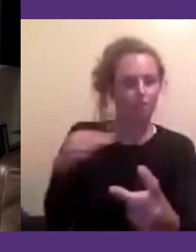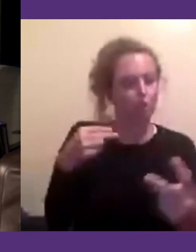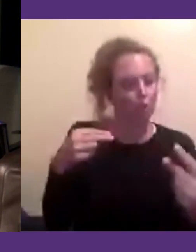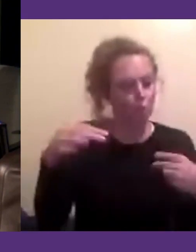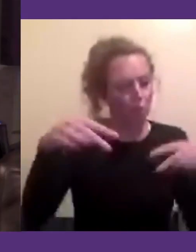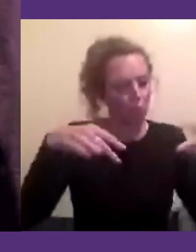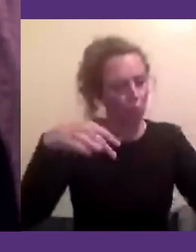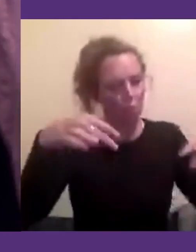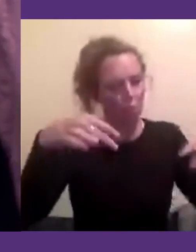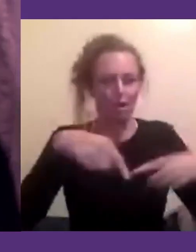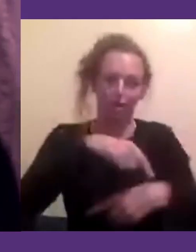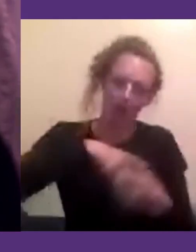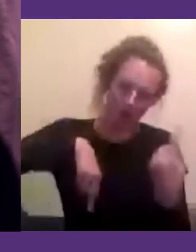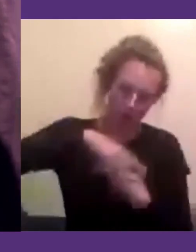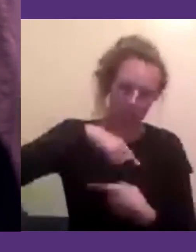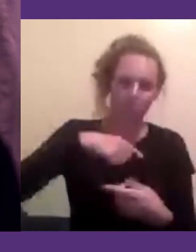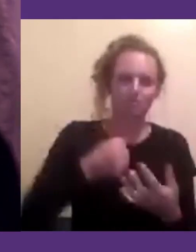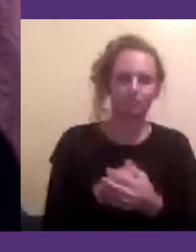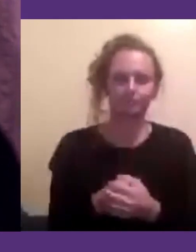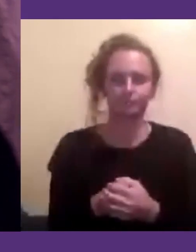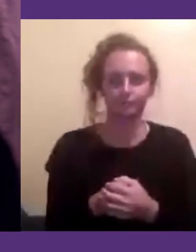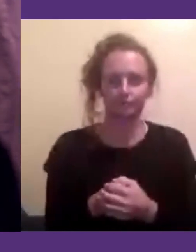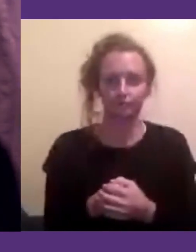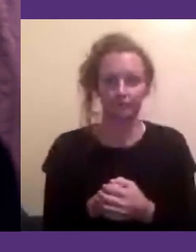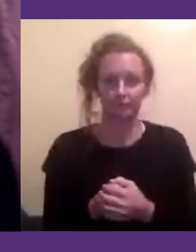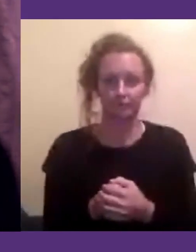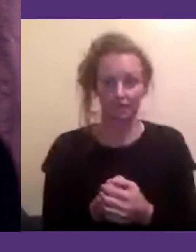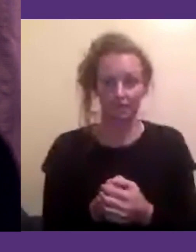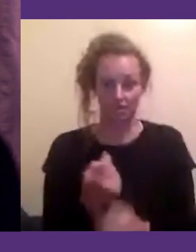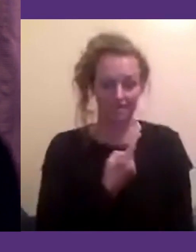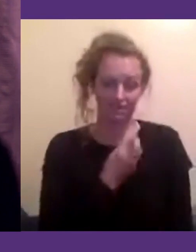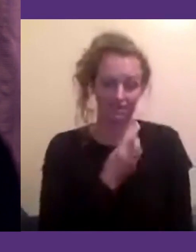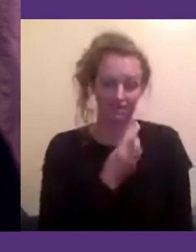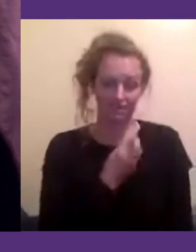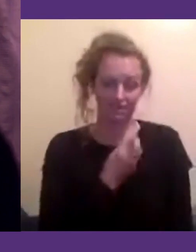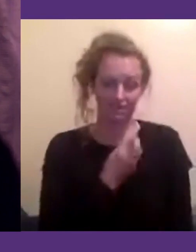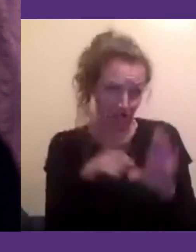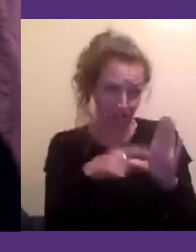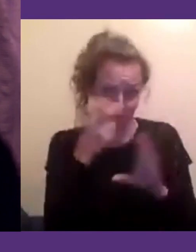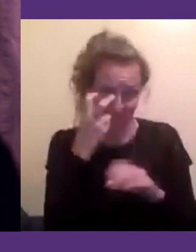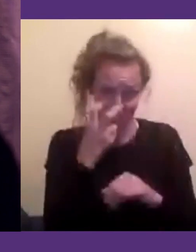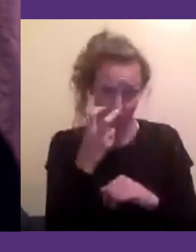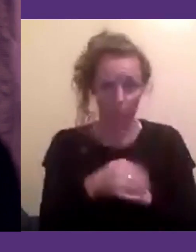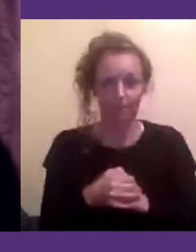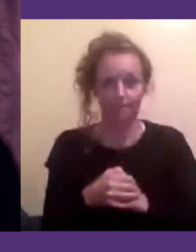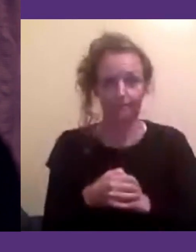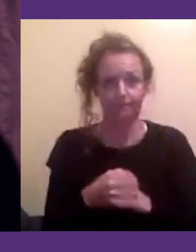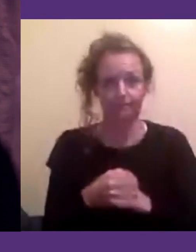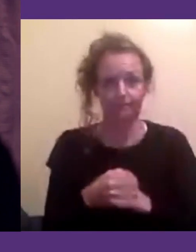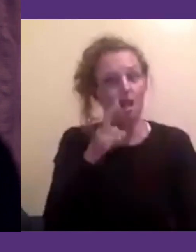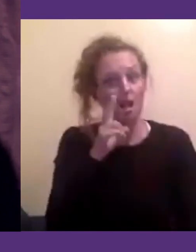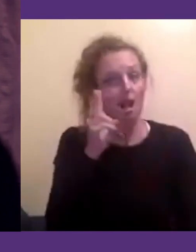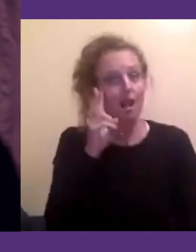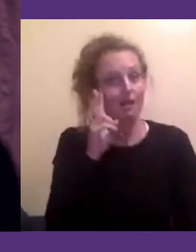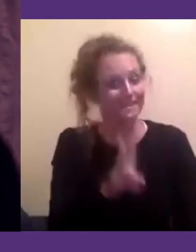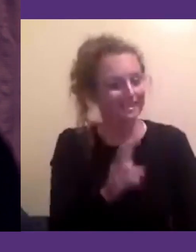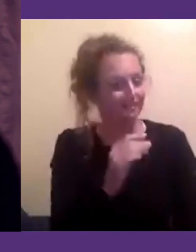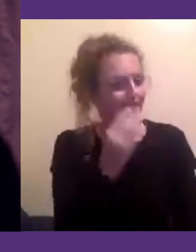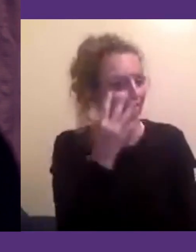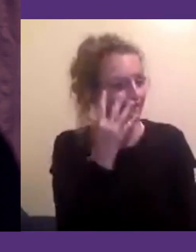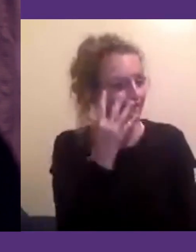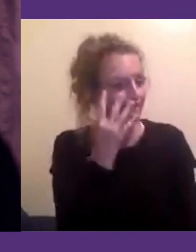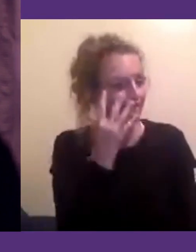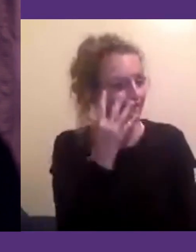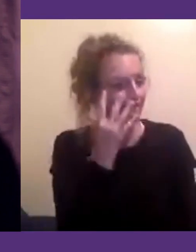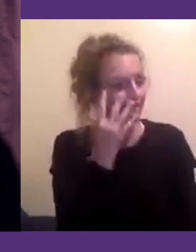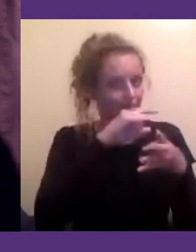35 years old now, and I've still only ever seen 4 disabled people of colour on my screen, and I just don't think that's okay.